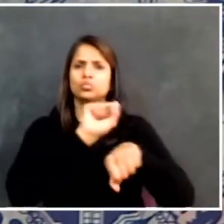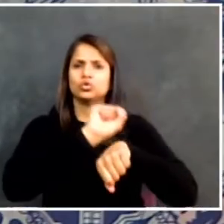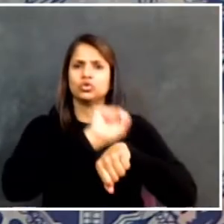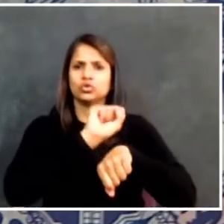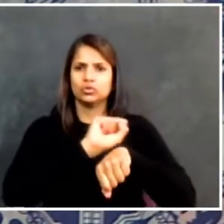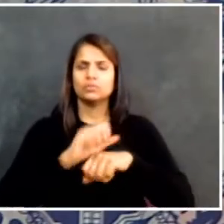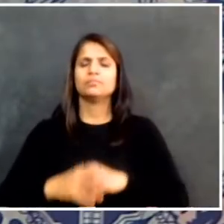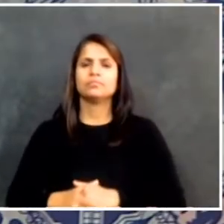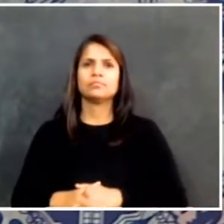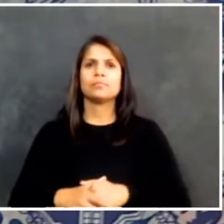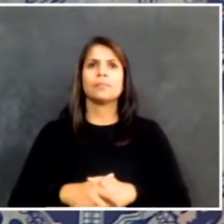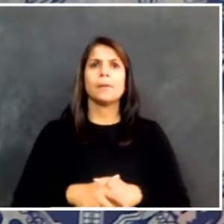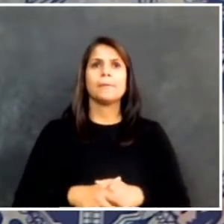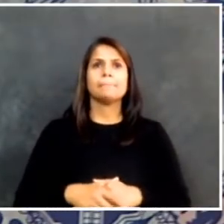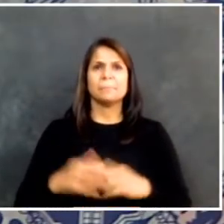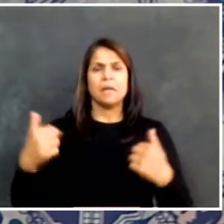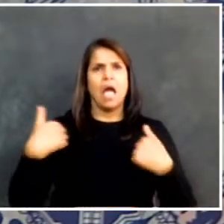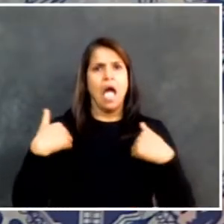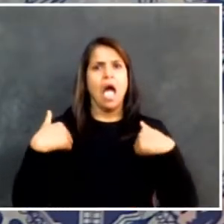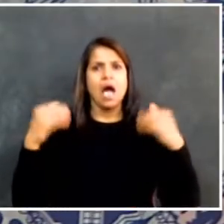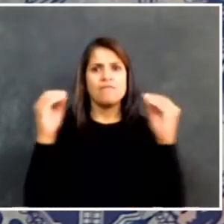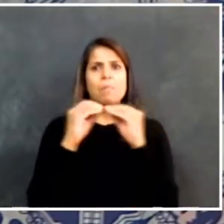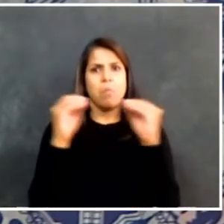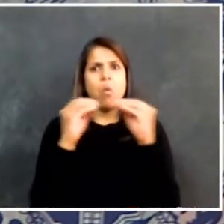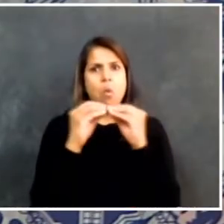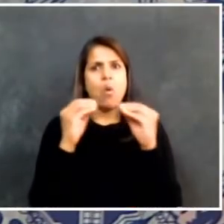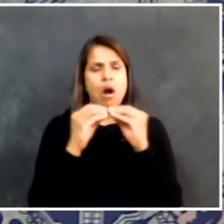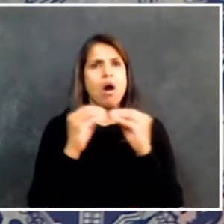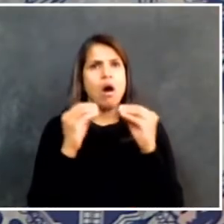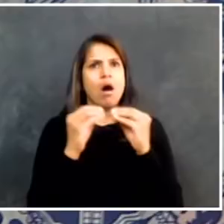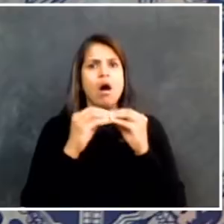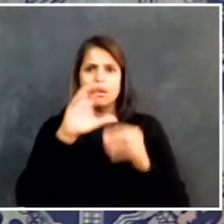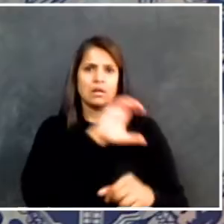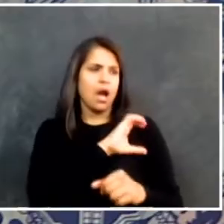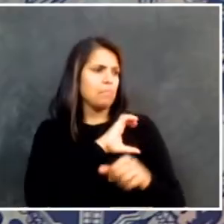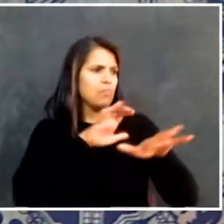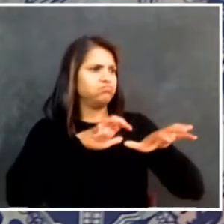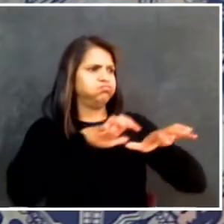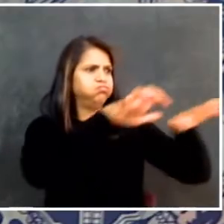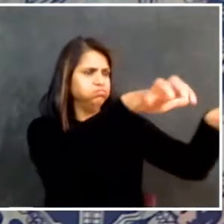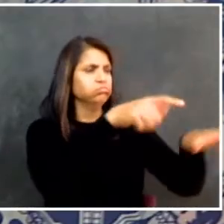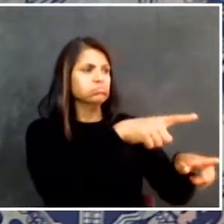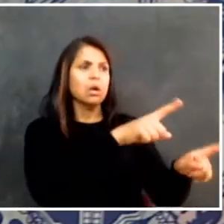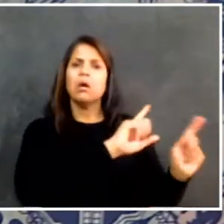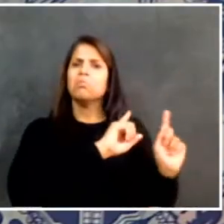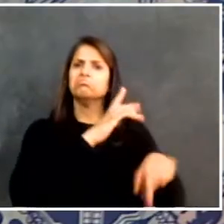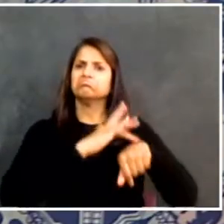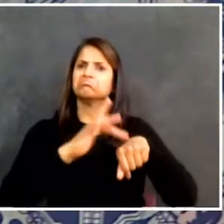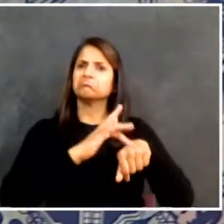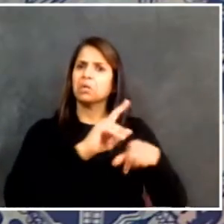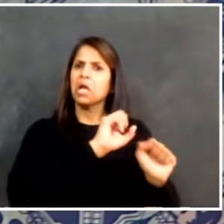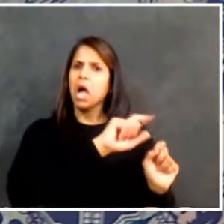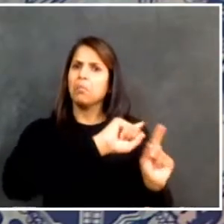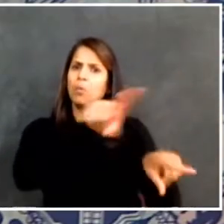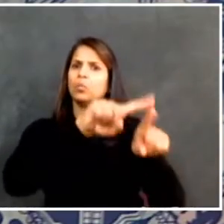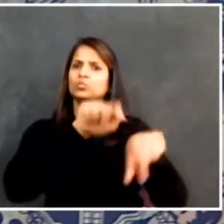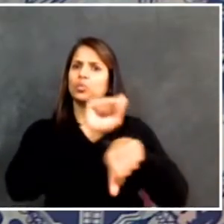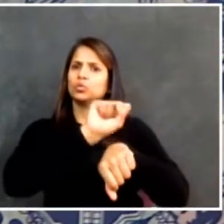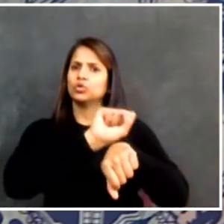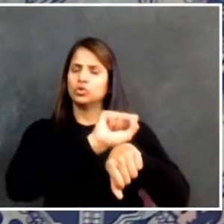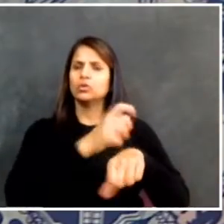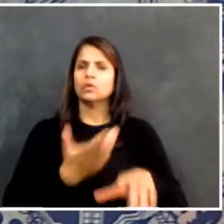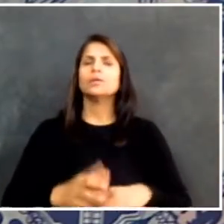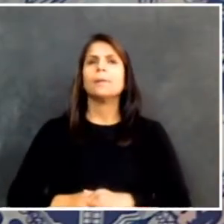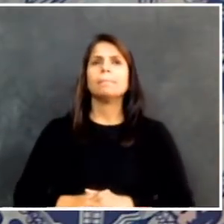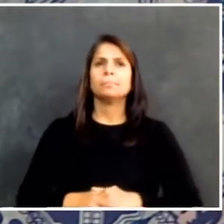I want to restart the economy desperately. I want to make sure that people get back to their jobs and get back to their livelihood. But the best way